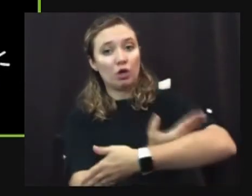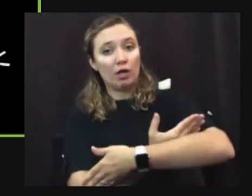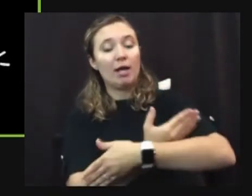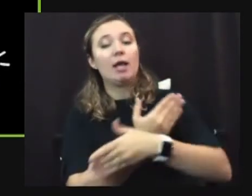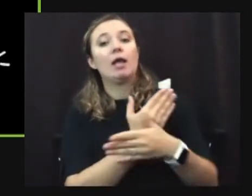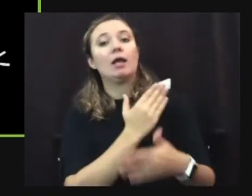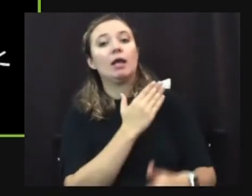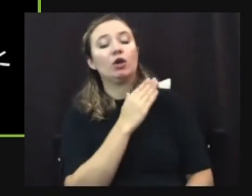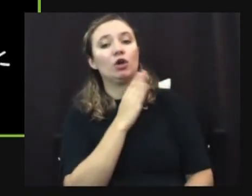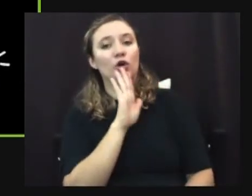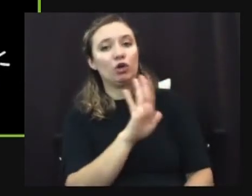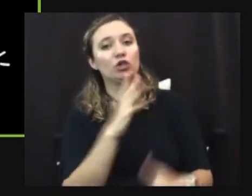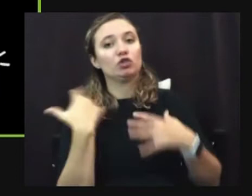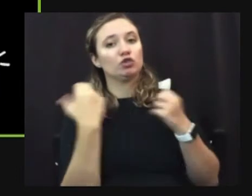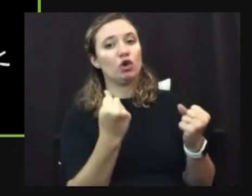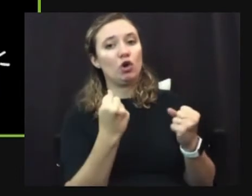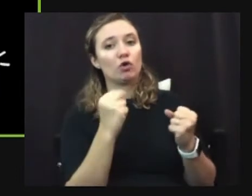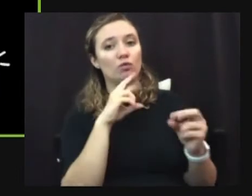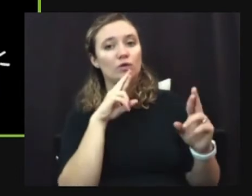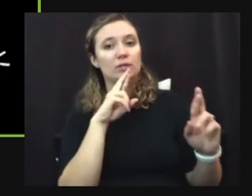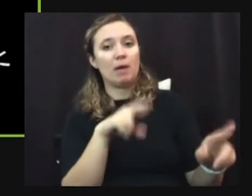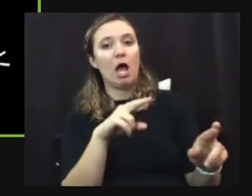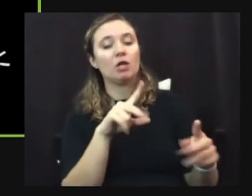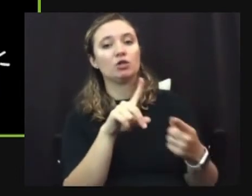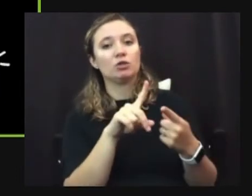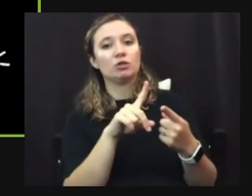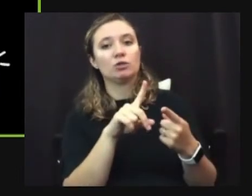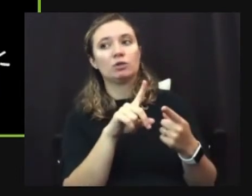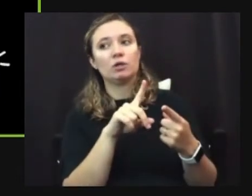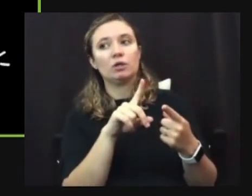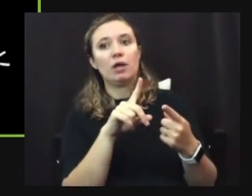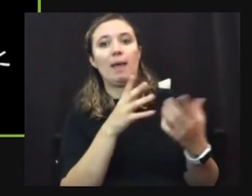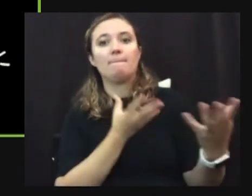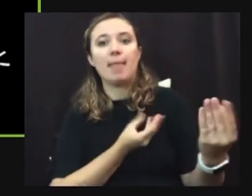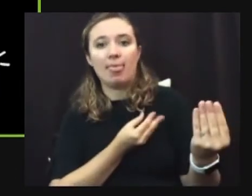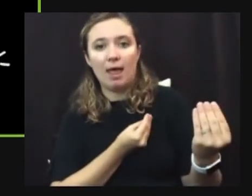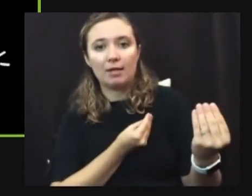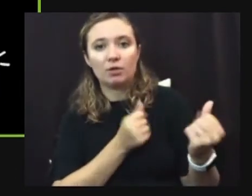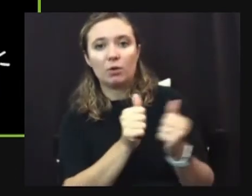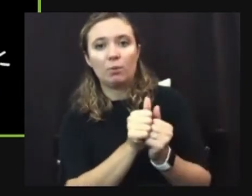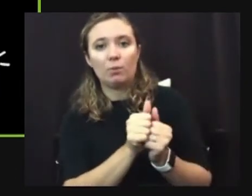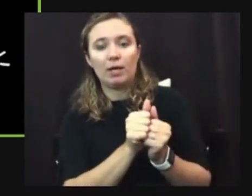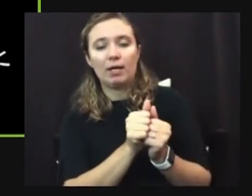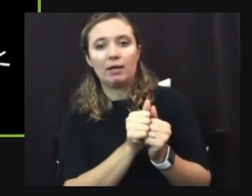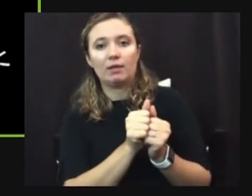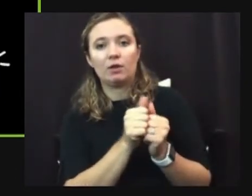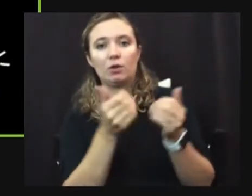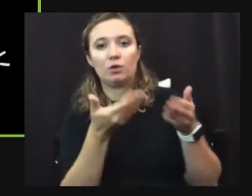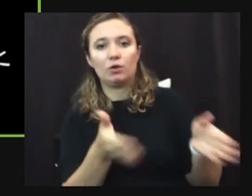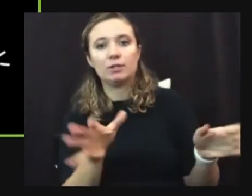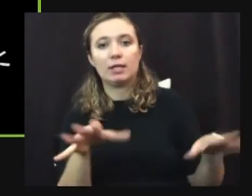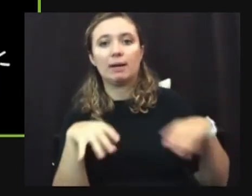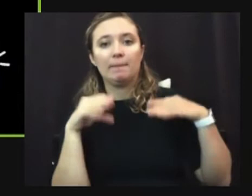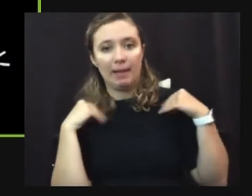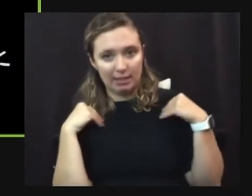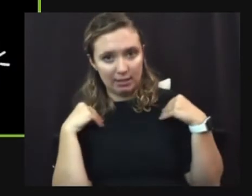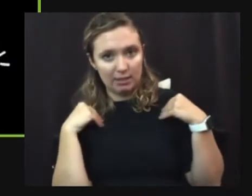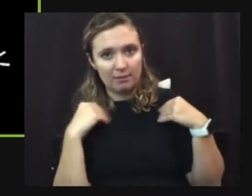that really strong response to empathizing with someone losing their security